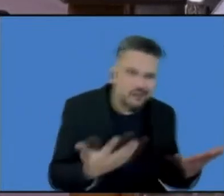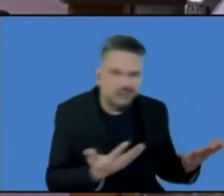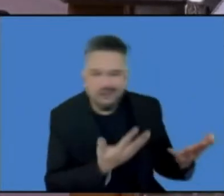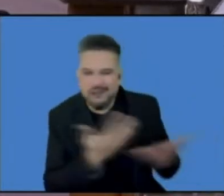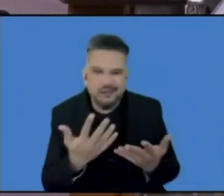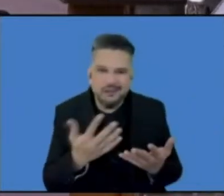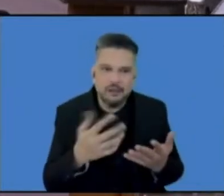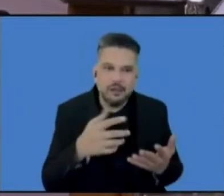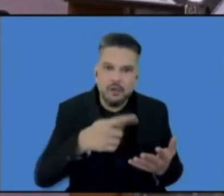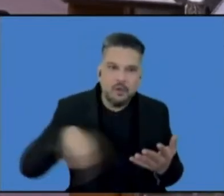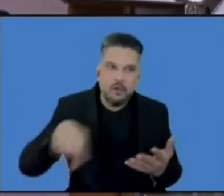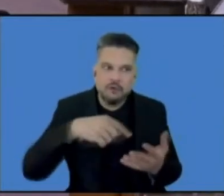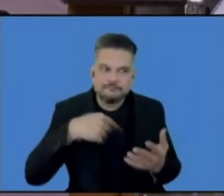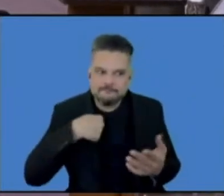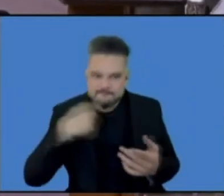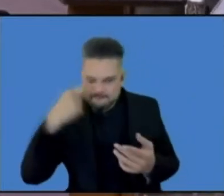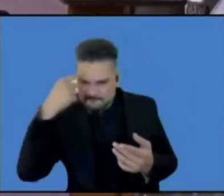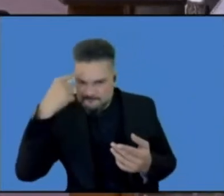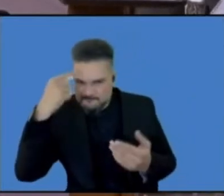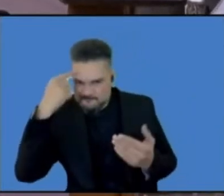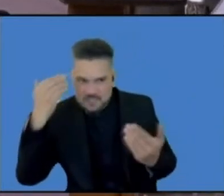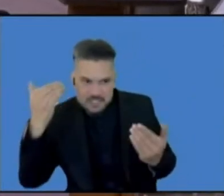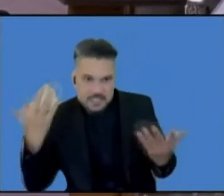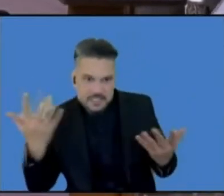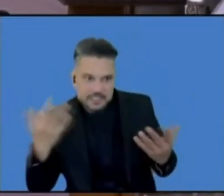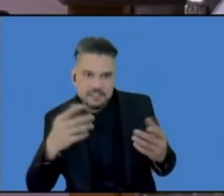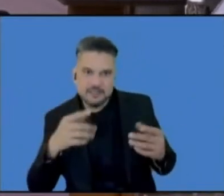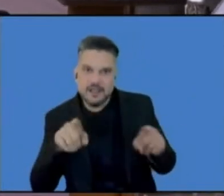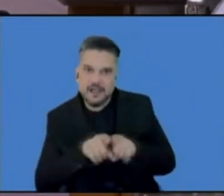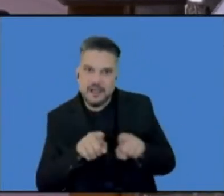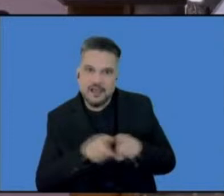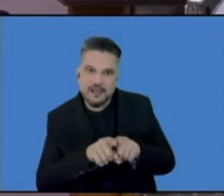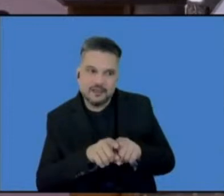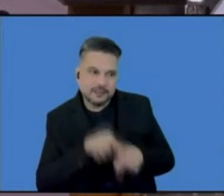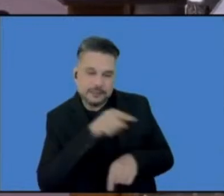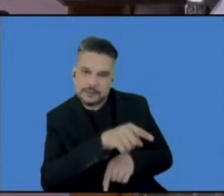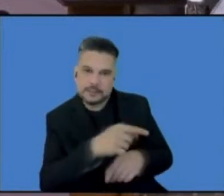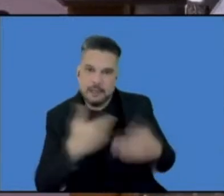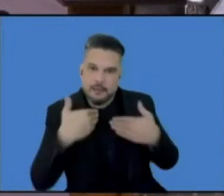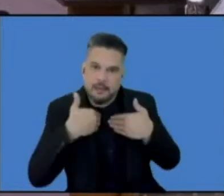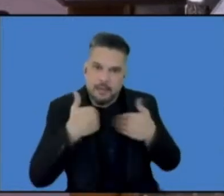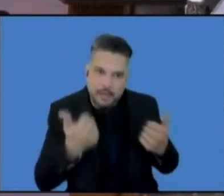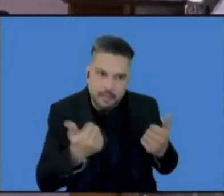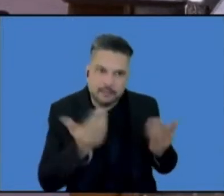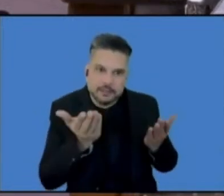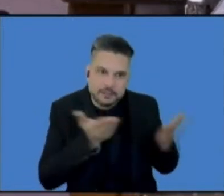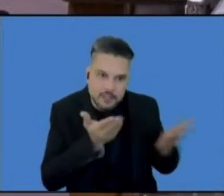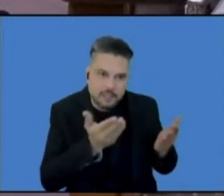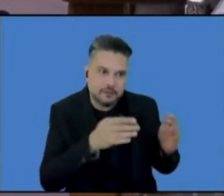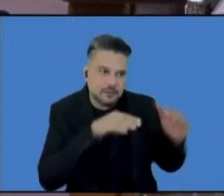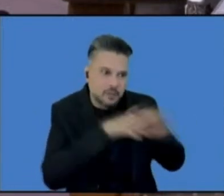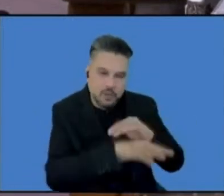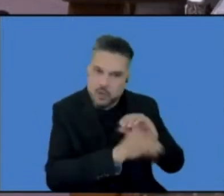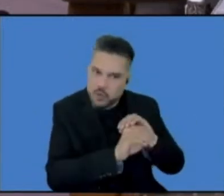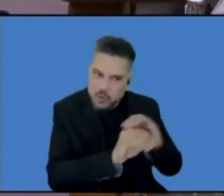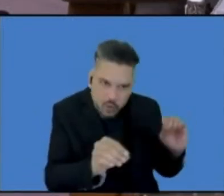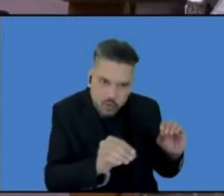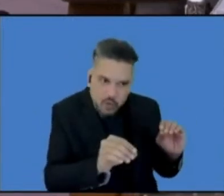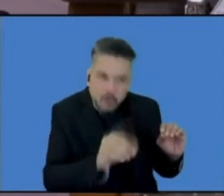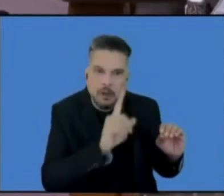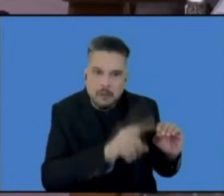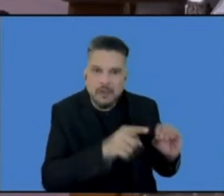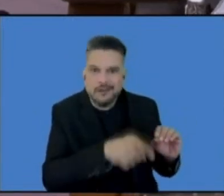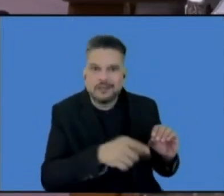direct link between lack of access to unmet health needs, and by same proxy for